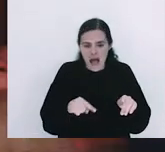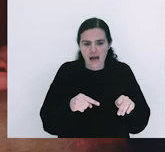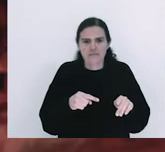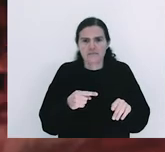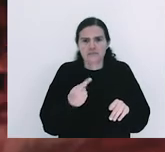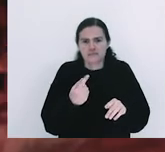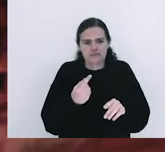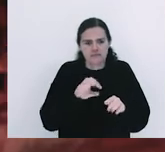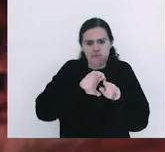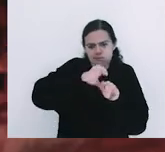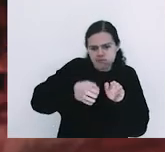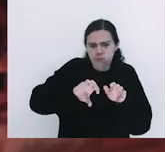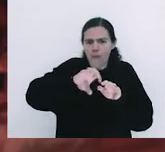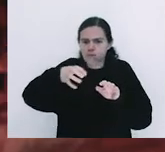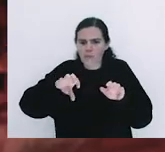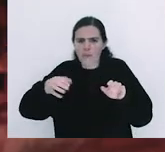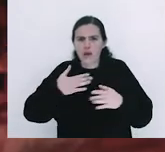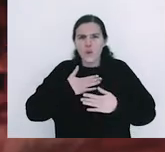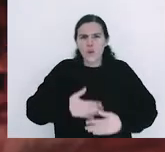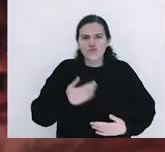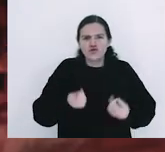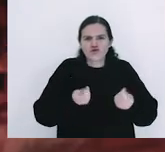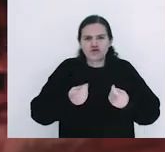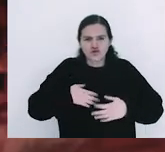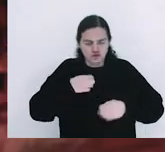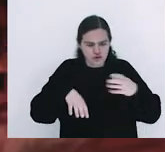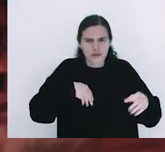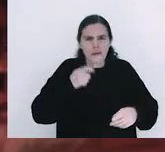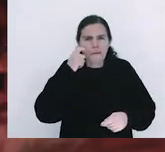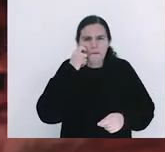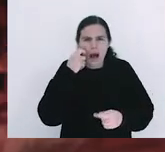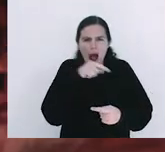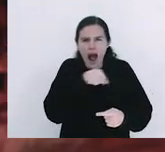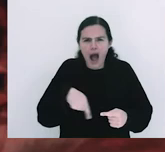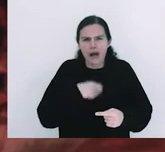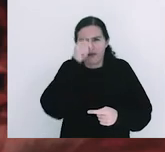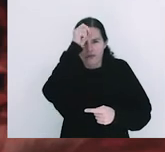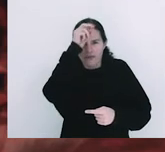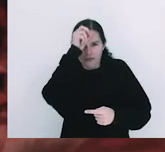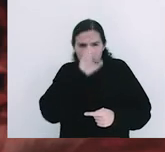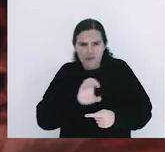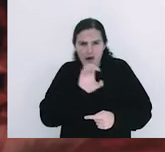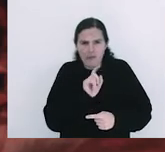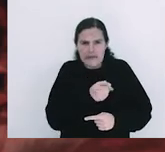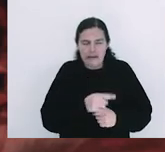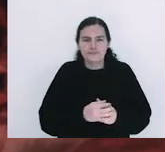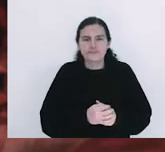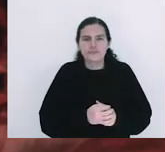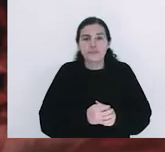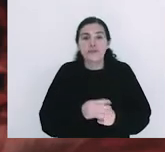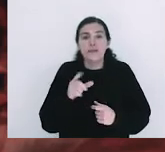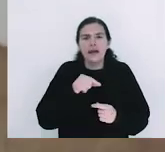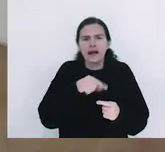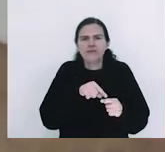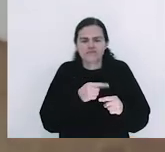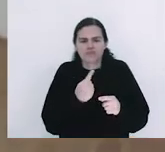with this globe, these body parts, these breast, this phallic shape, these